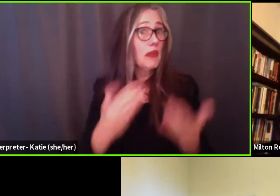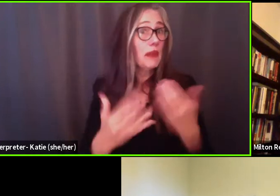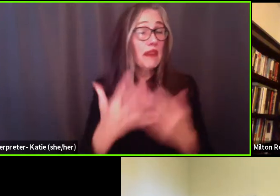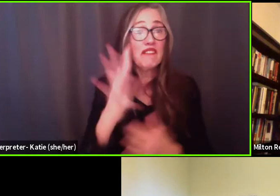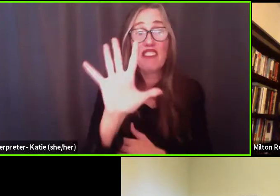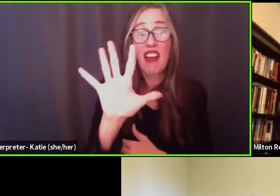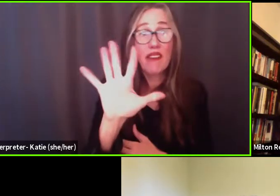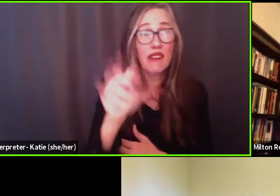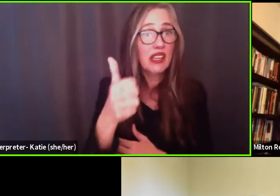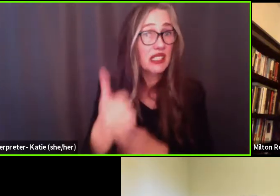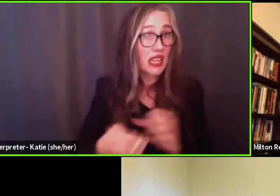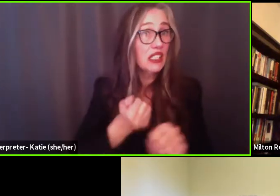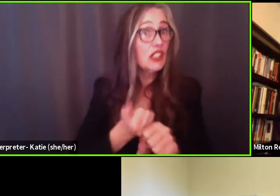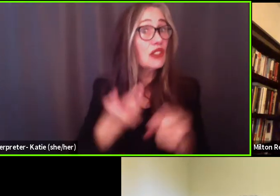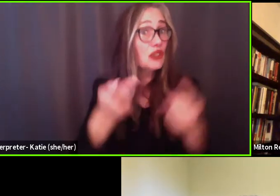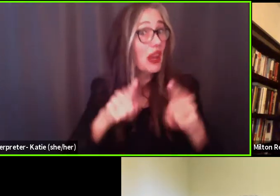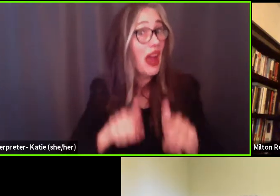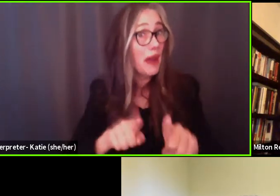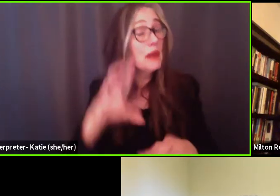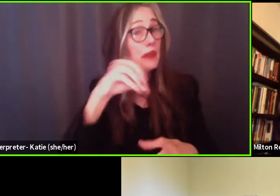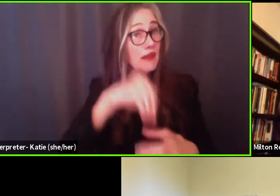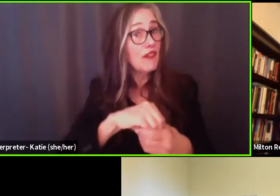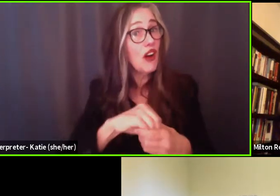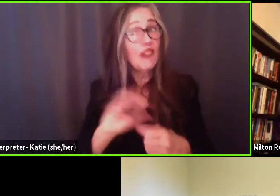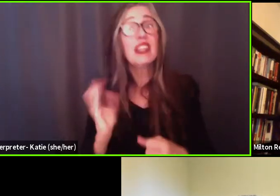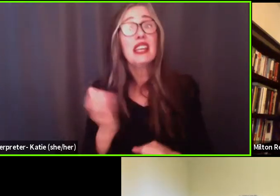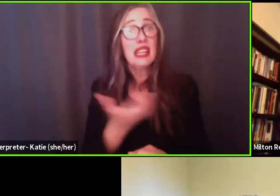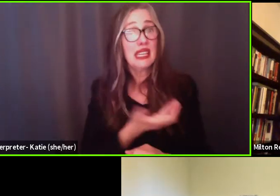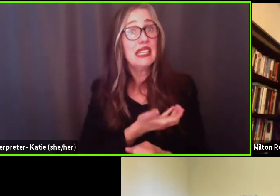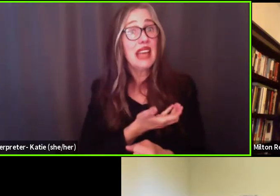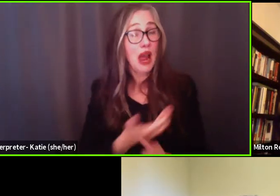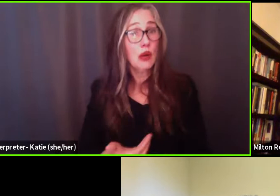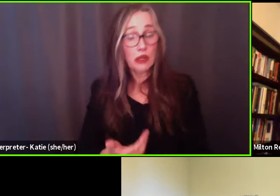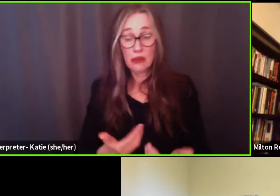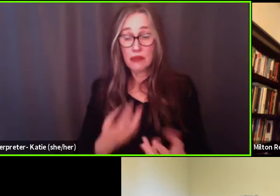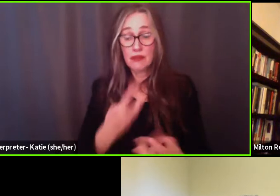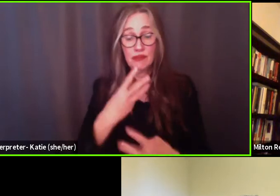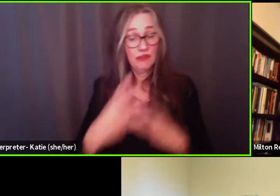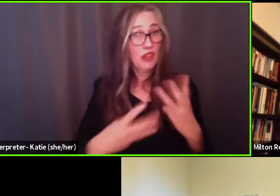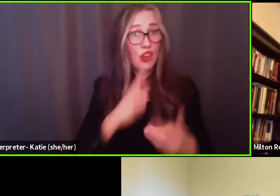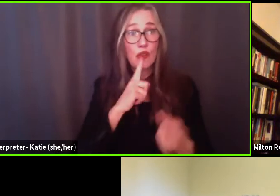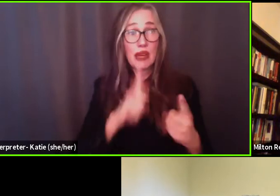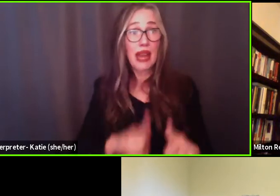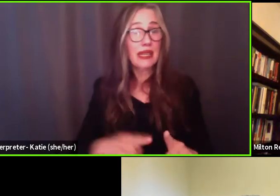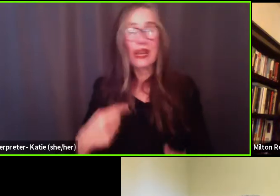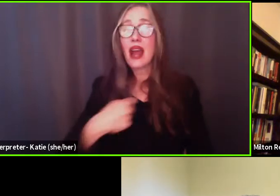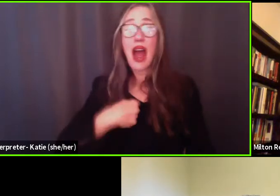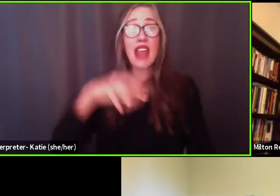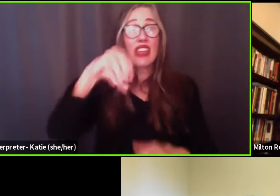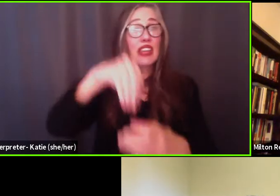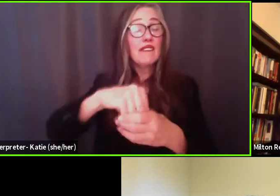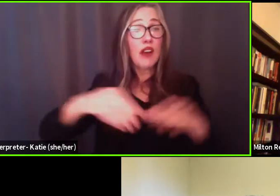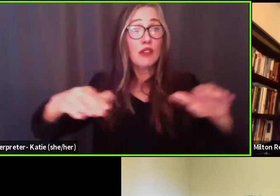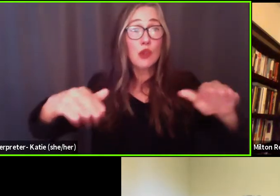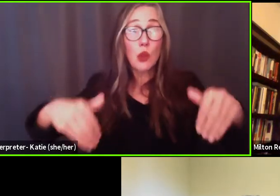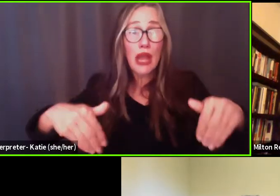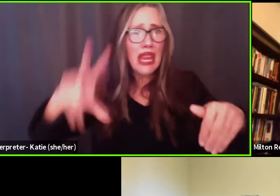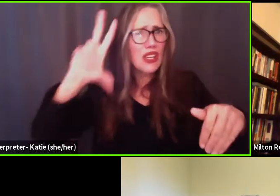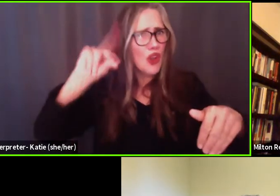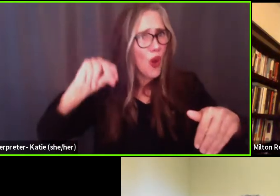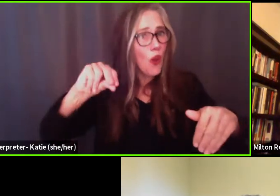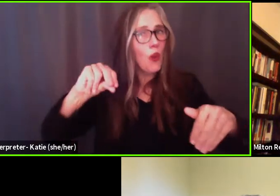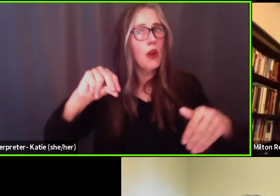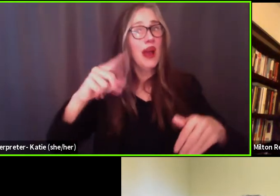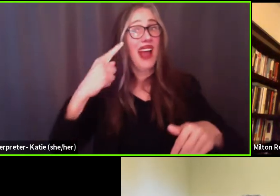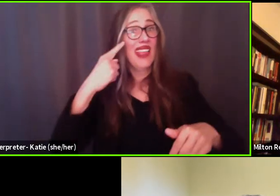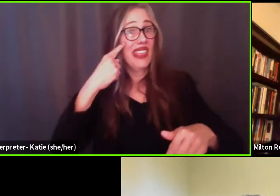years so um i am someone who believes that it's never too late to be involved um just because something is possible doesn't mean it